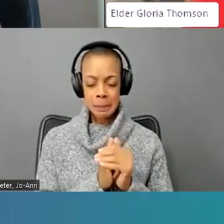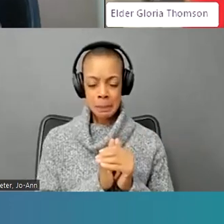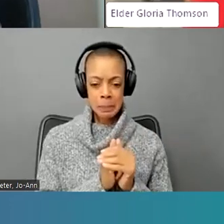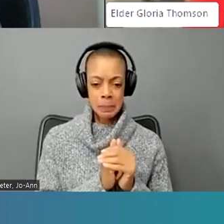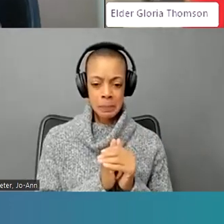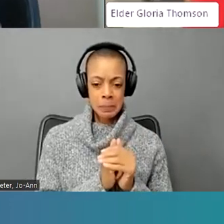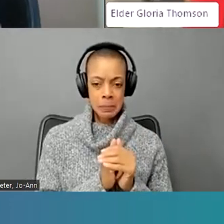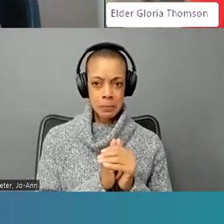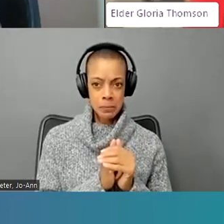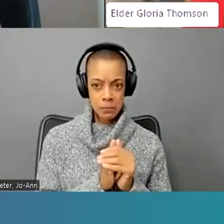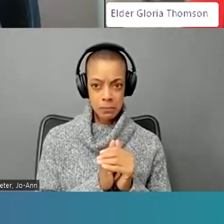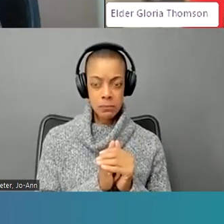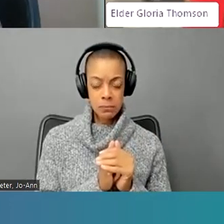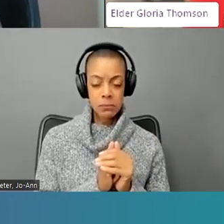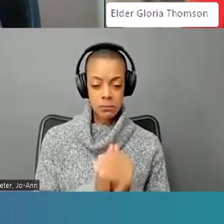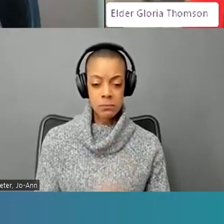to me,